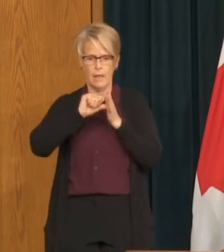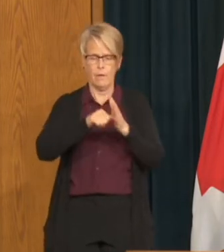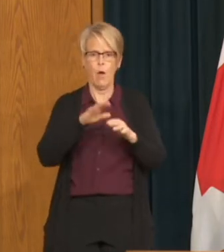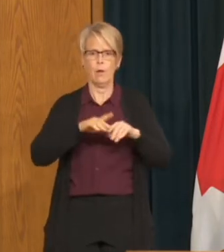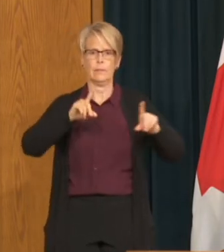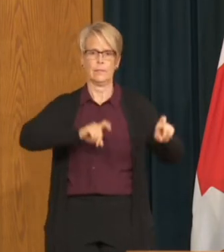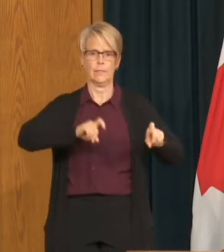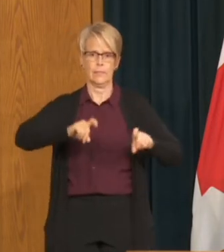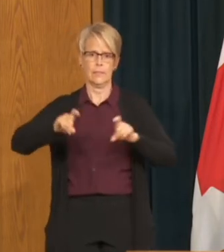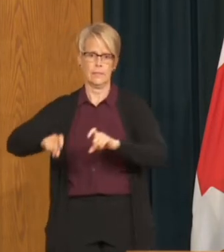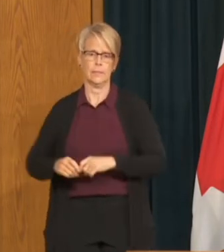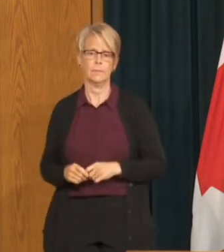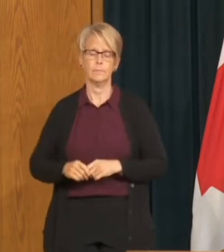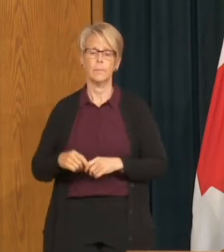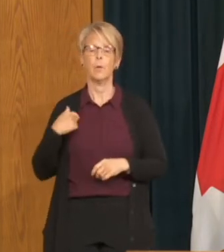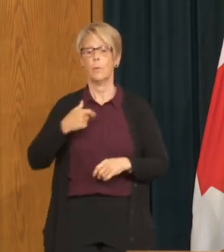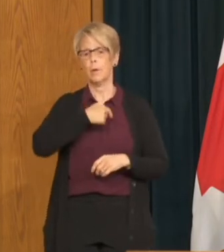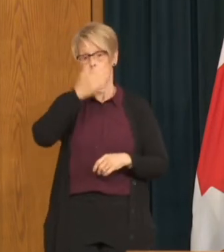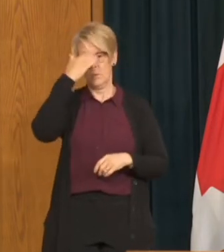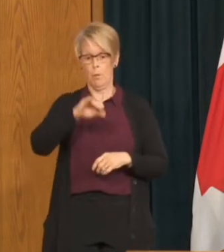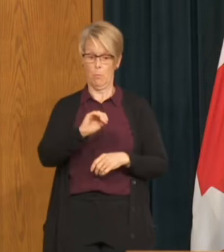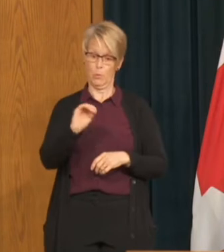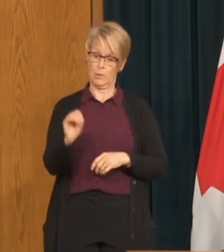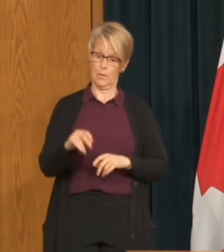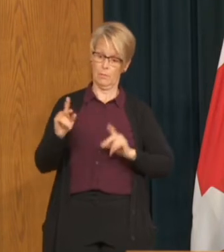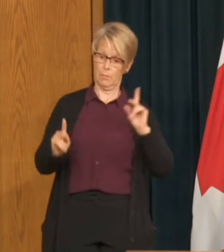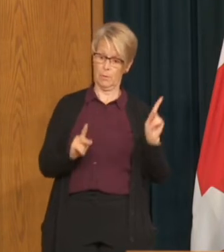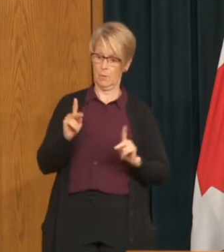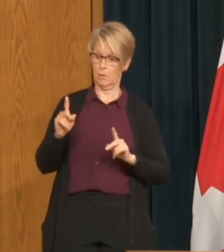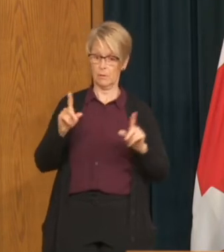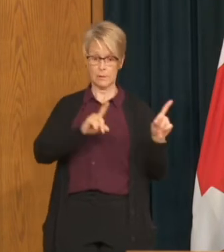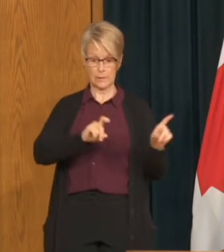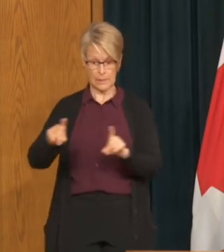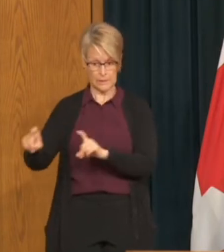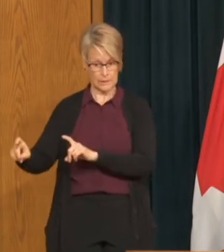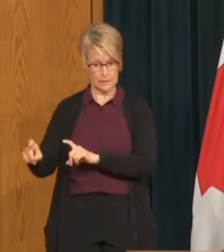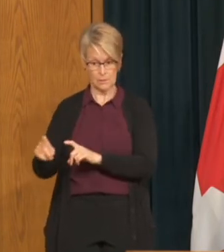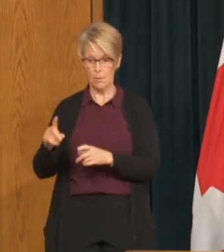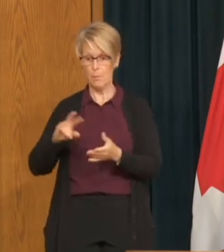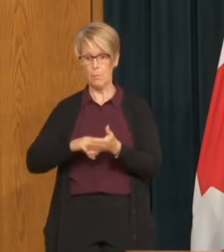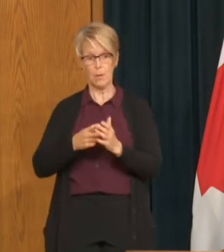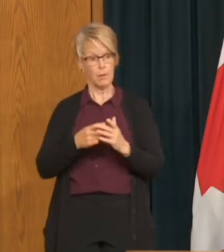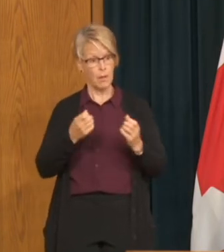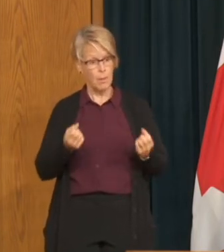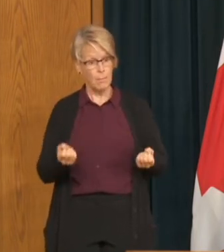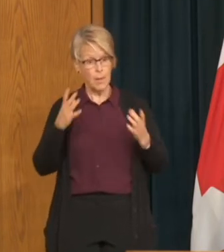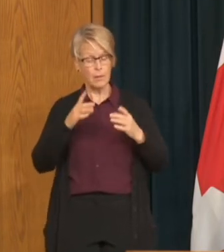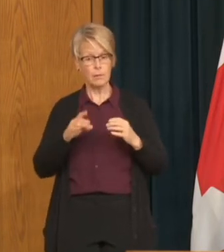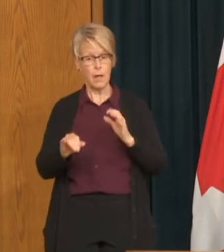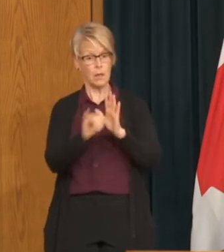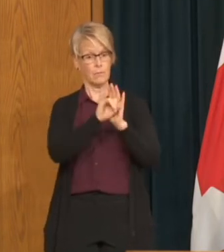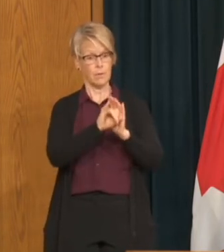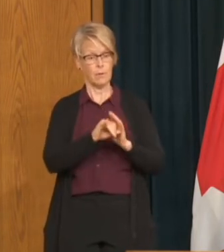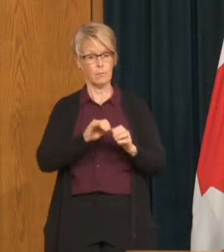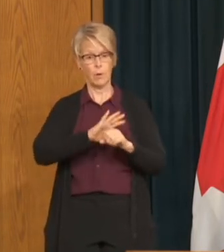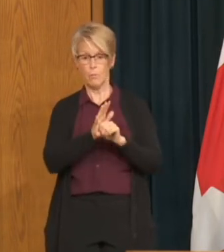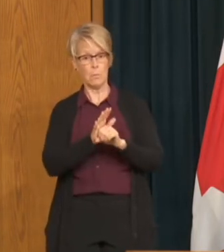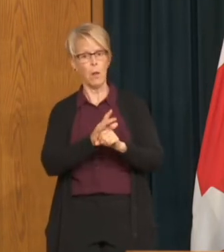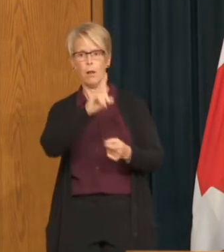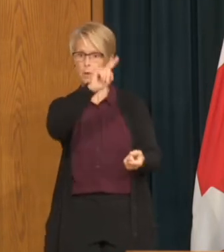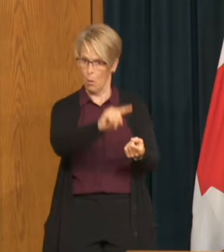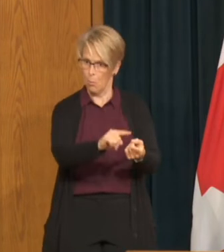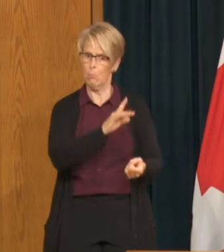on testing. While we know the percentage of people being tested have a very low rate of positivity, this is a good signal that our